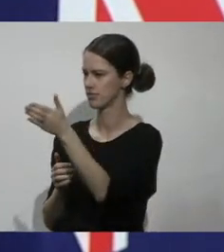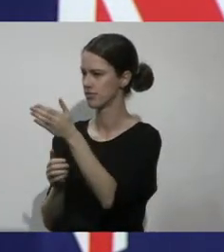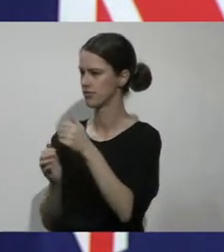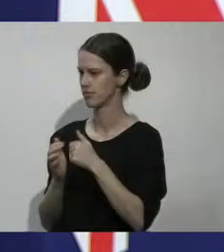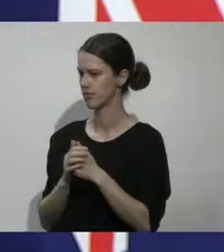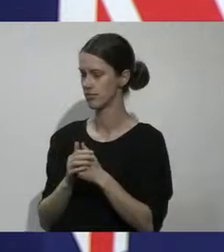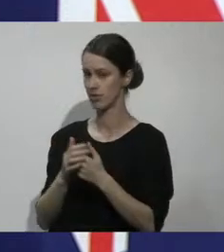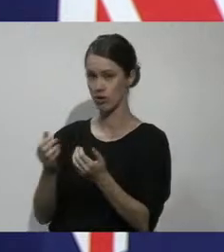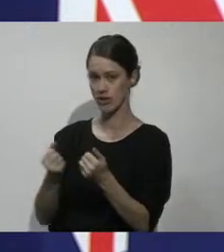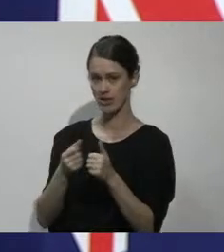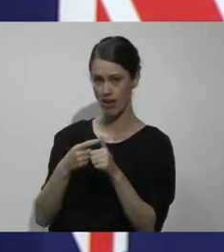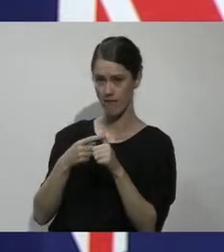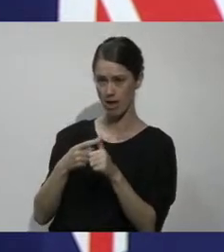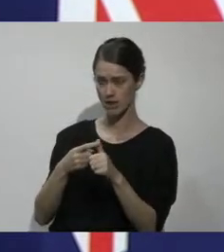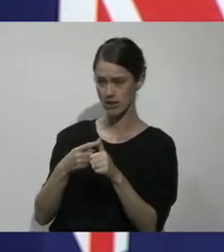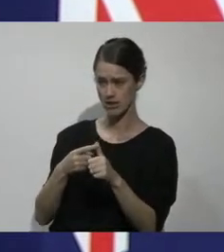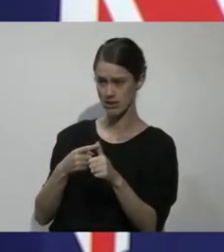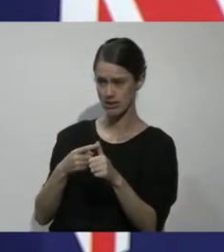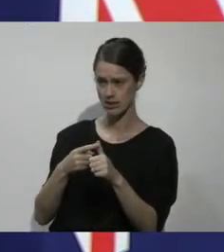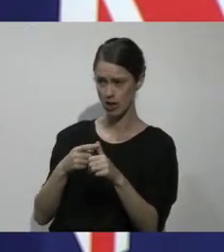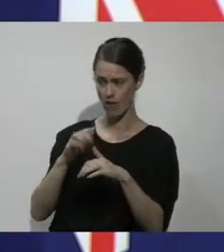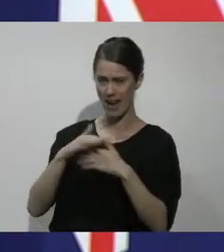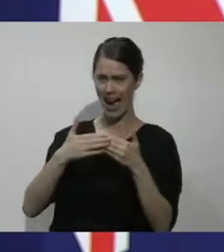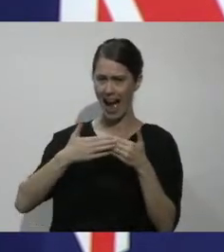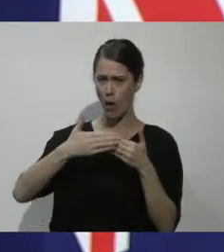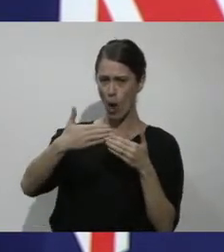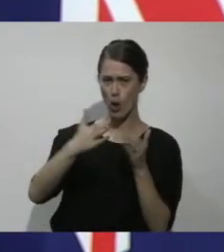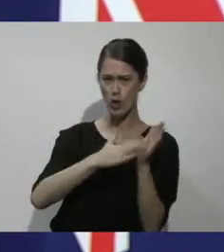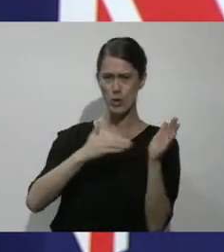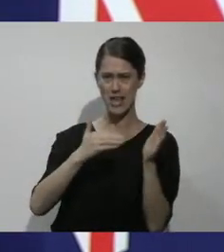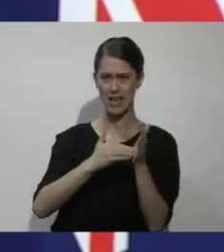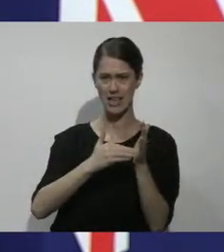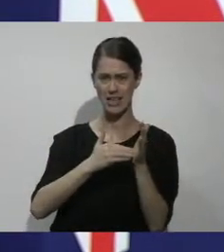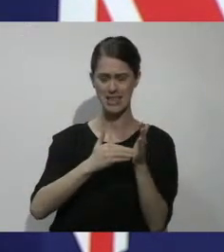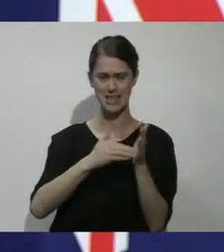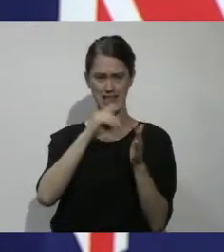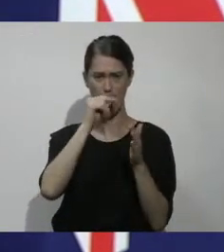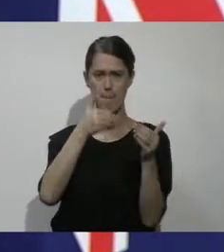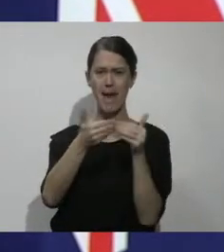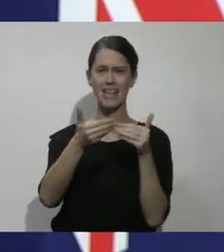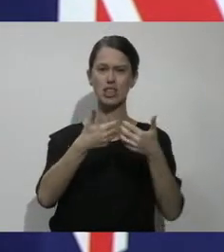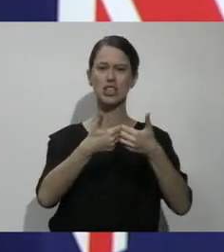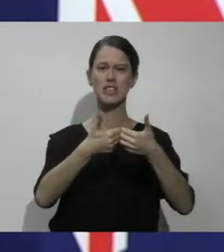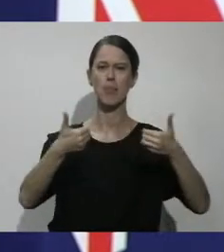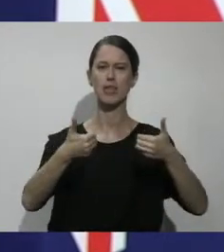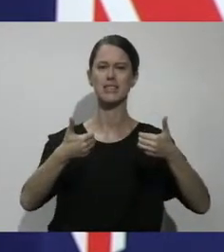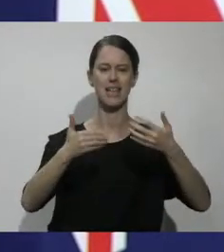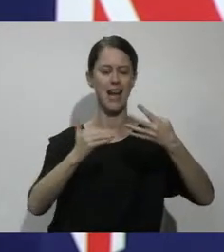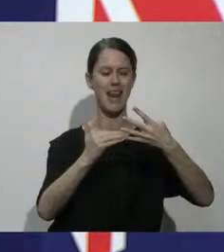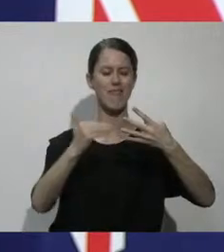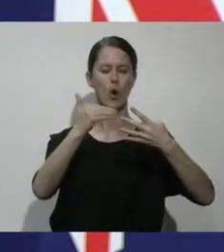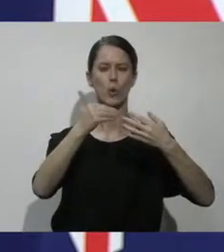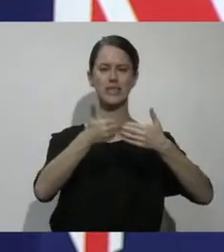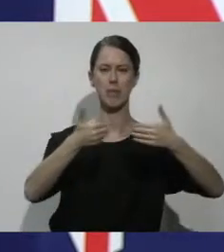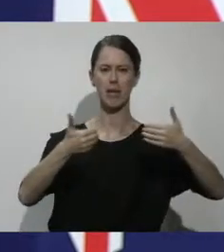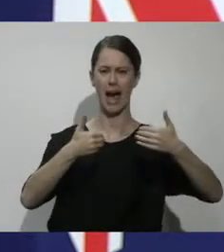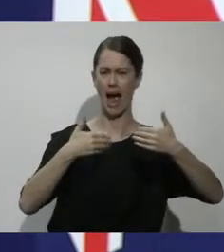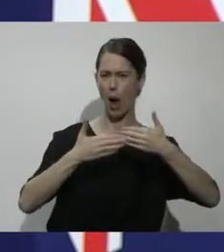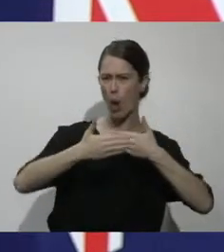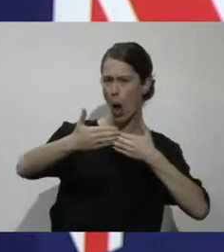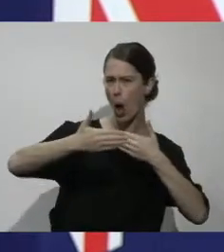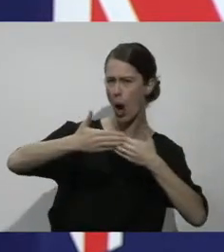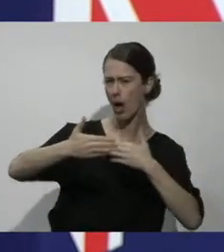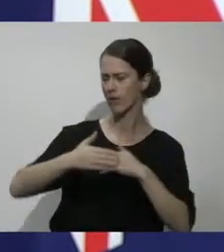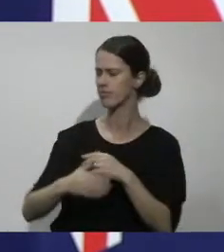how long the logistics system in the country can handle this separation of lockdown areas? So far, I think it's